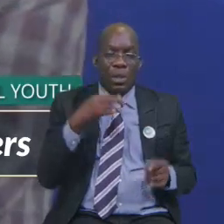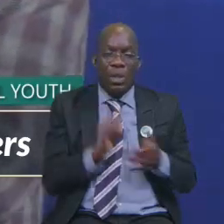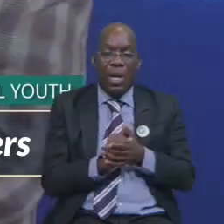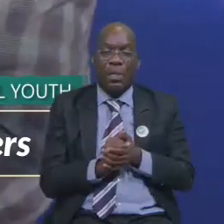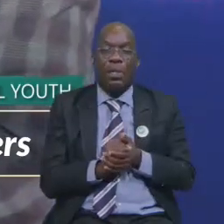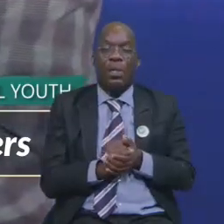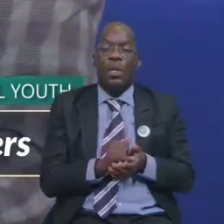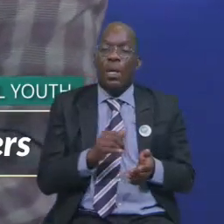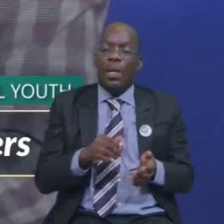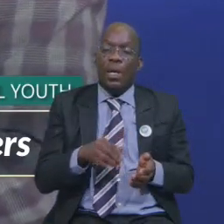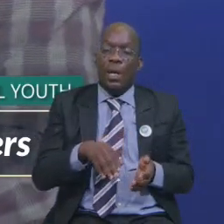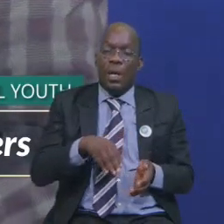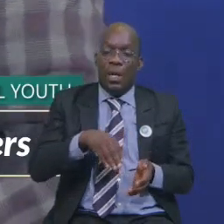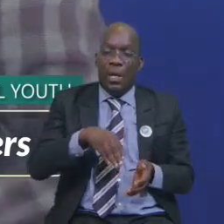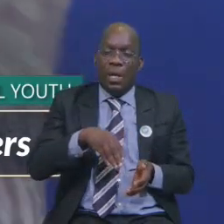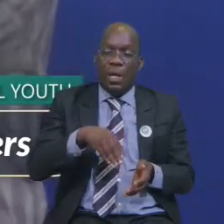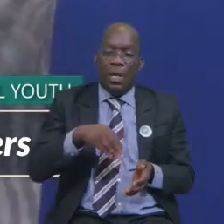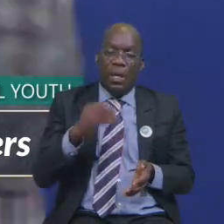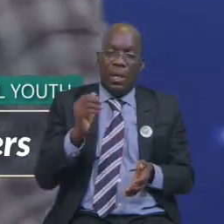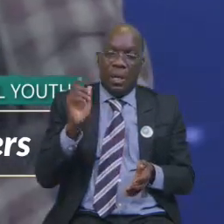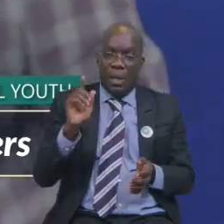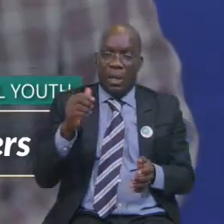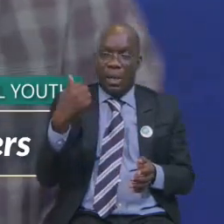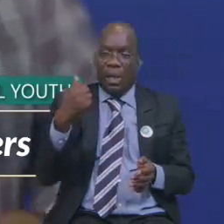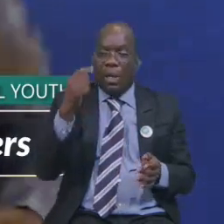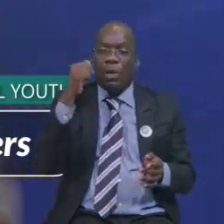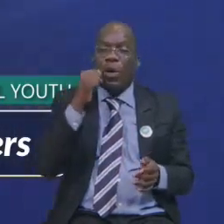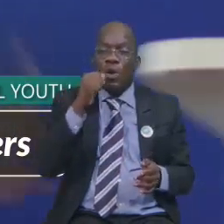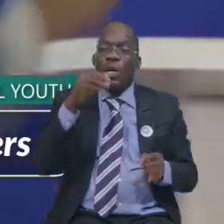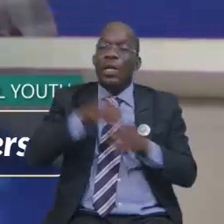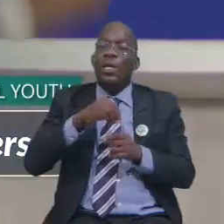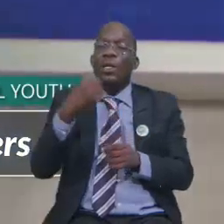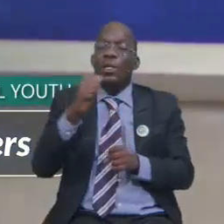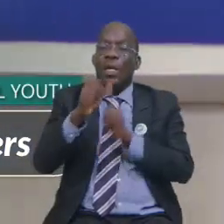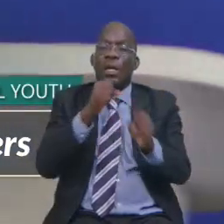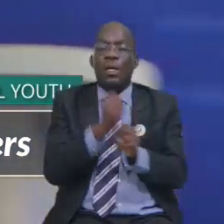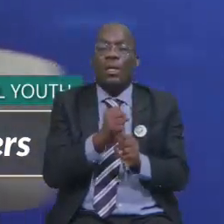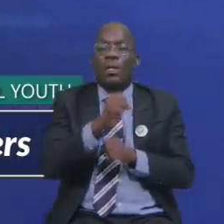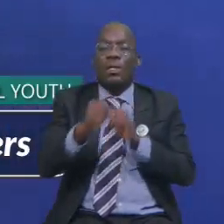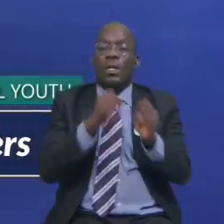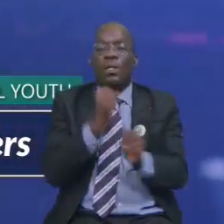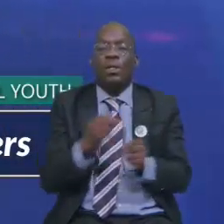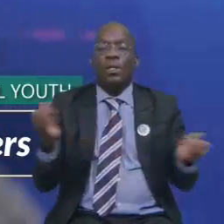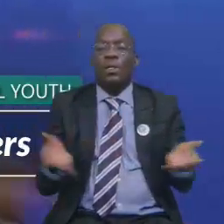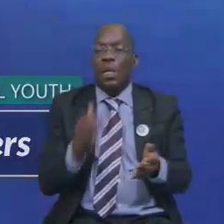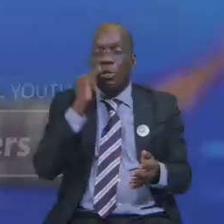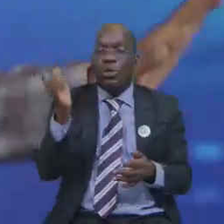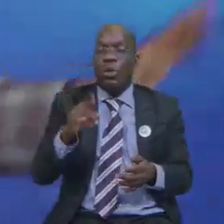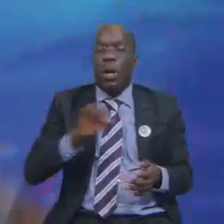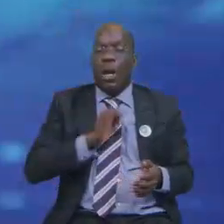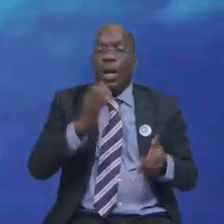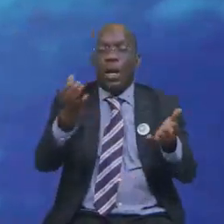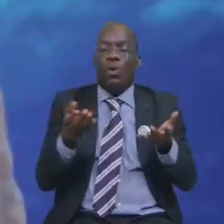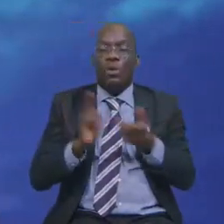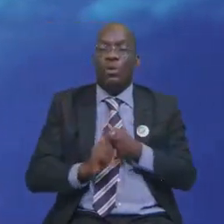16 in 16 years, in 10 years time. Here is where I want to be. Here is